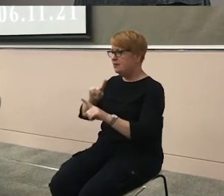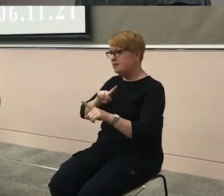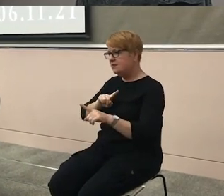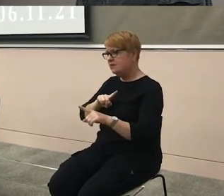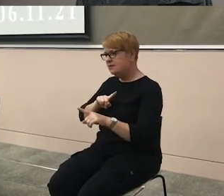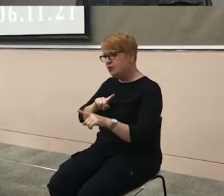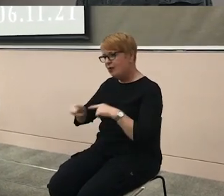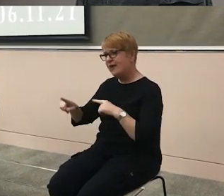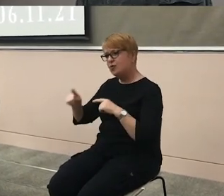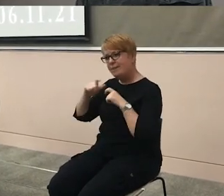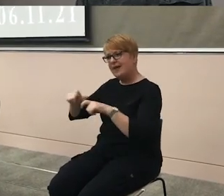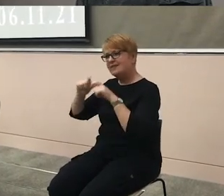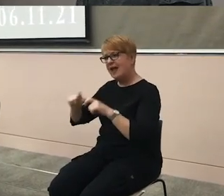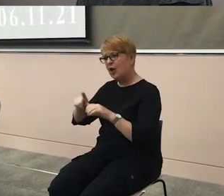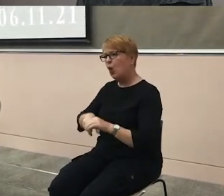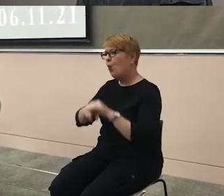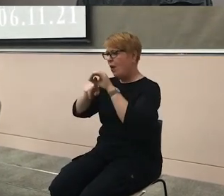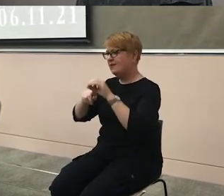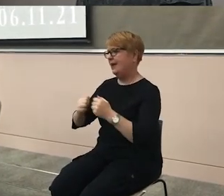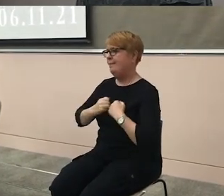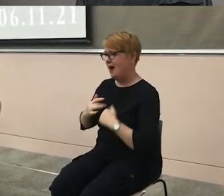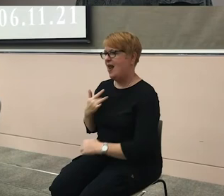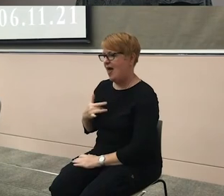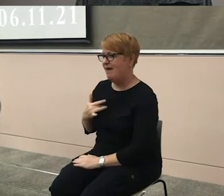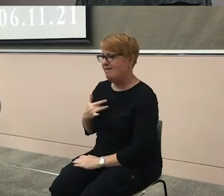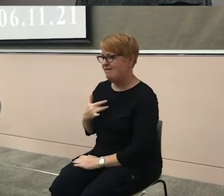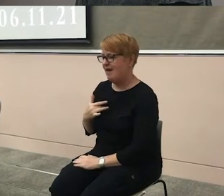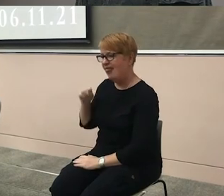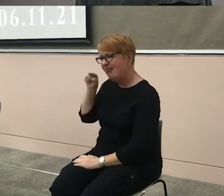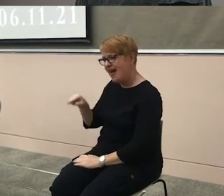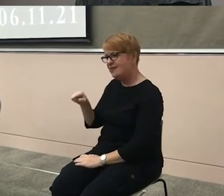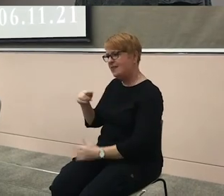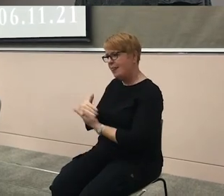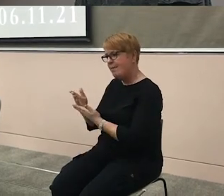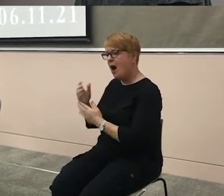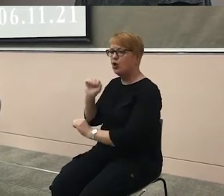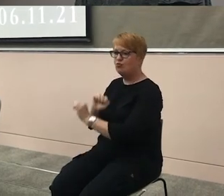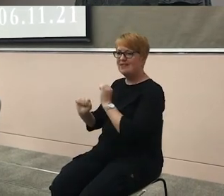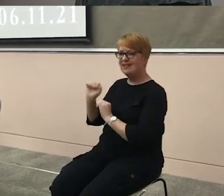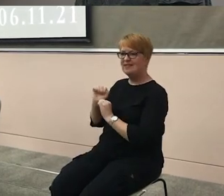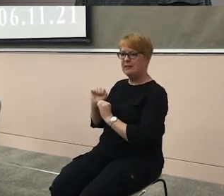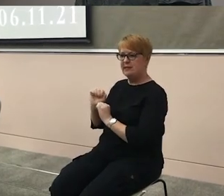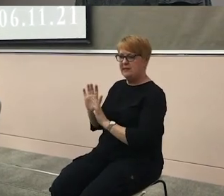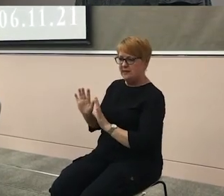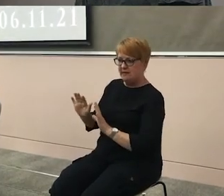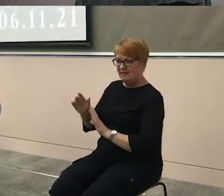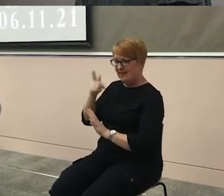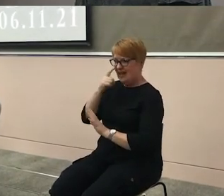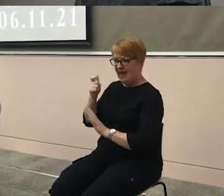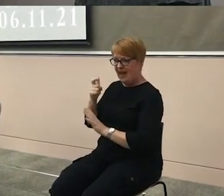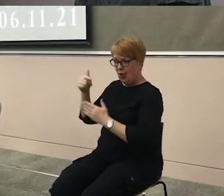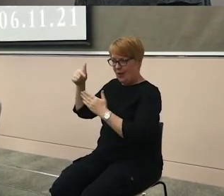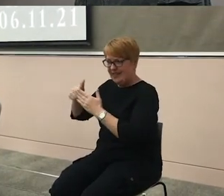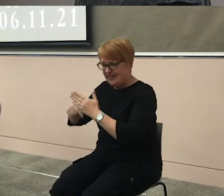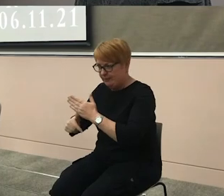of quality in my life. And that's where you're on your resistant line. Should I delve any further? Mm. Can I? You